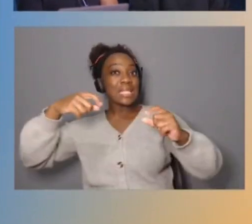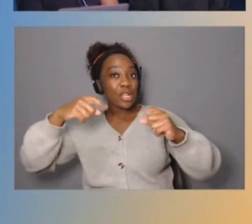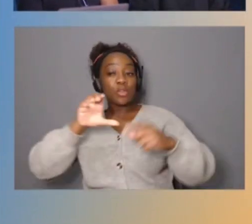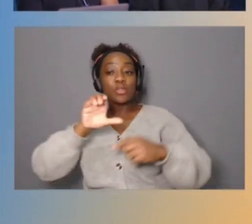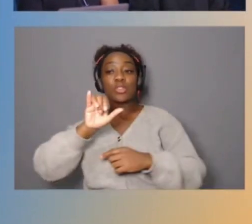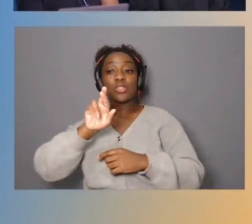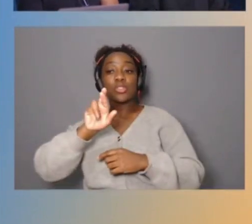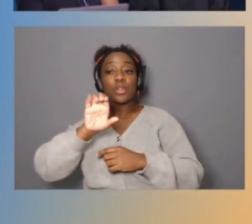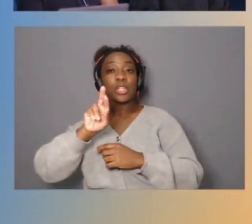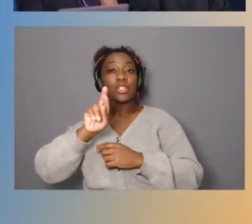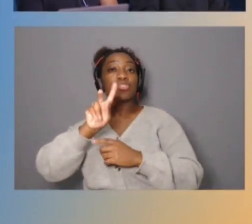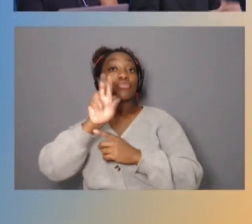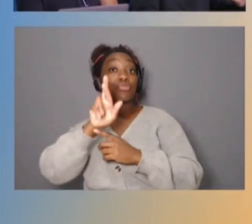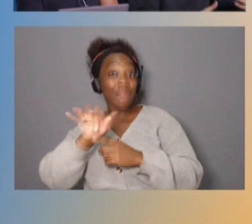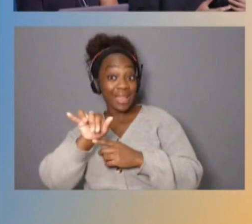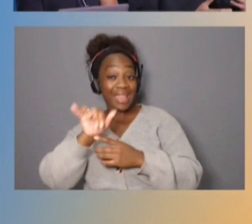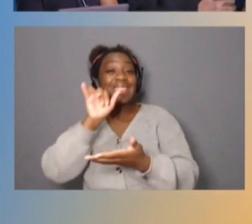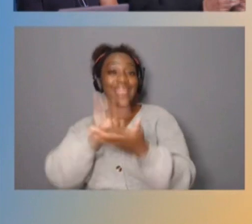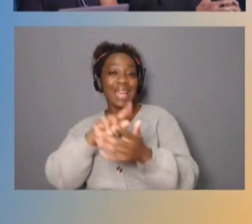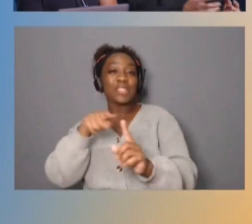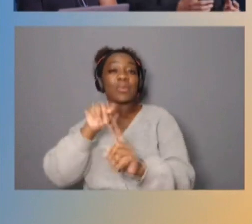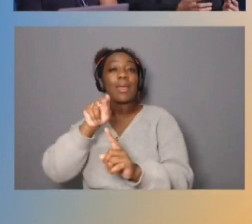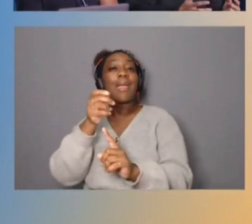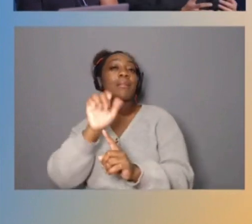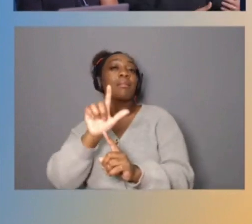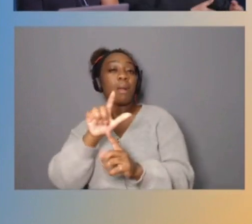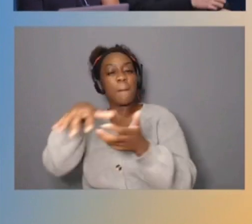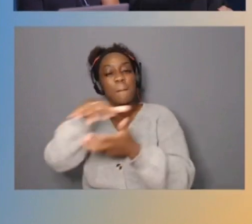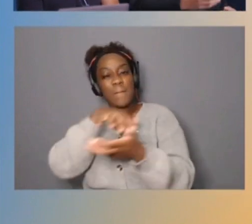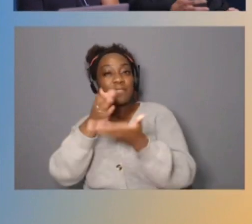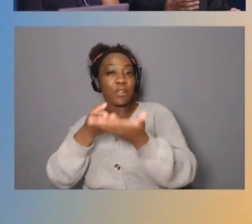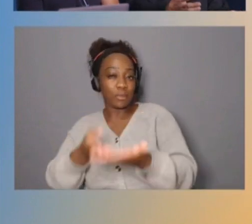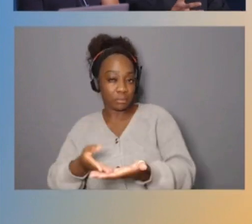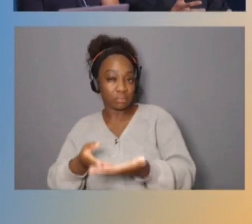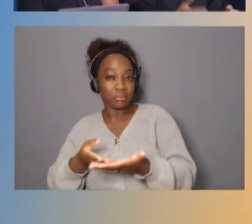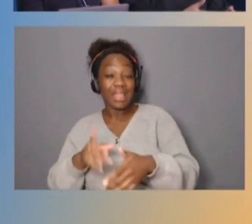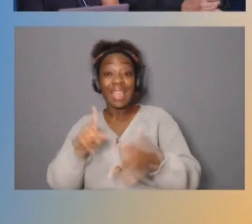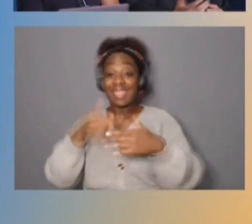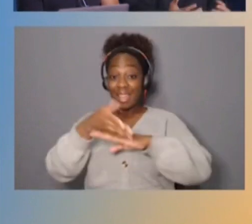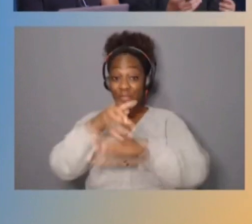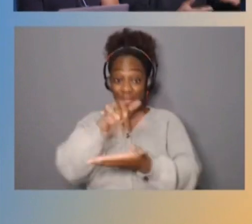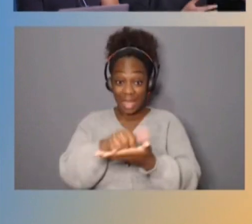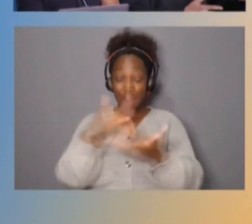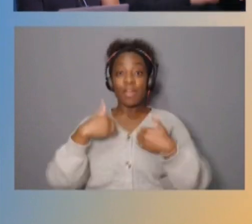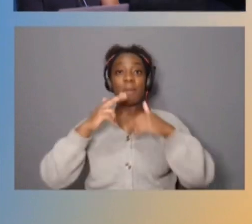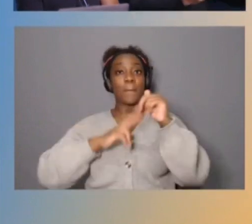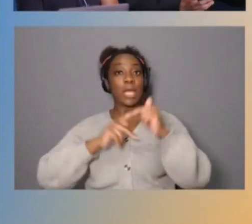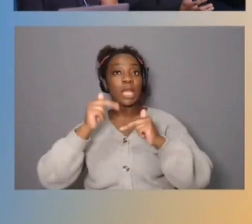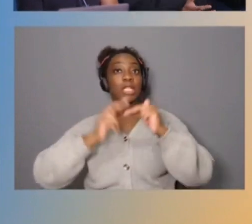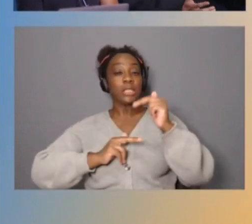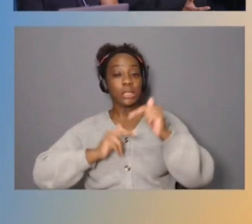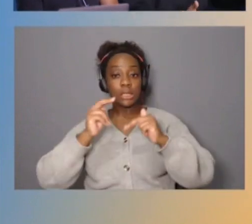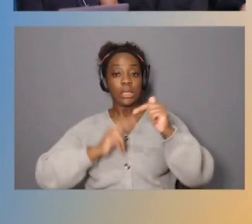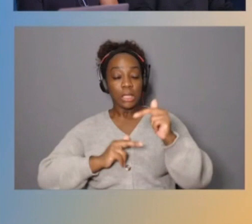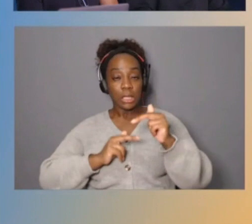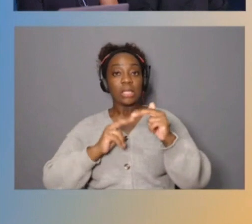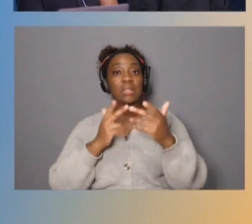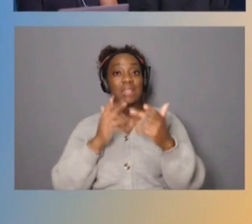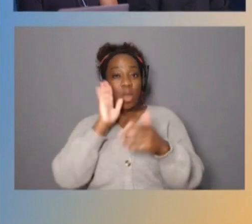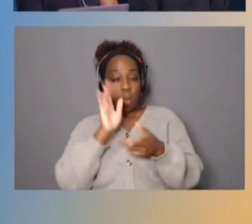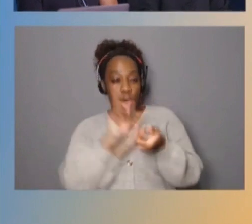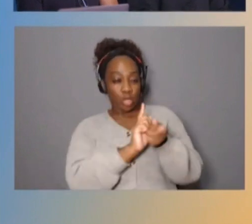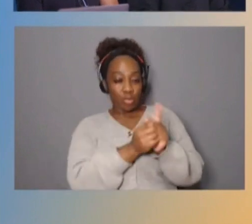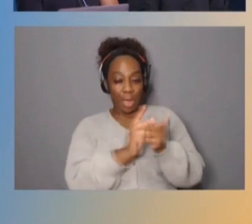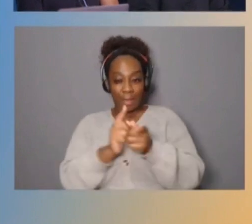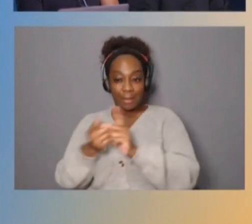signal verification comes in. And then after that, for your digital building blocks, you go through a synthesis stage, which actually translates that code that you wrote